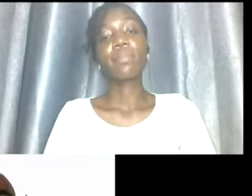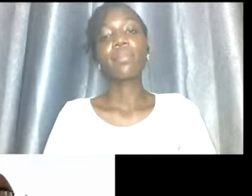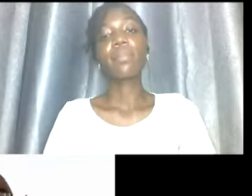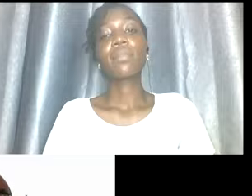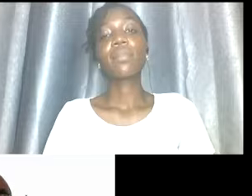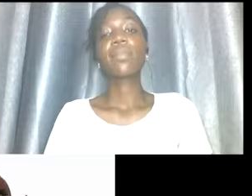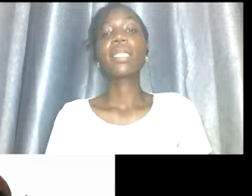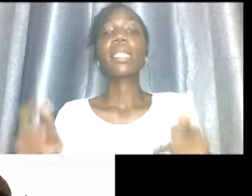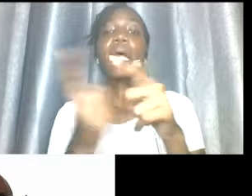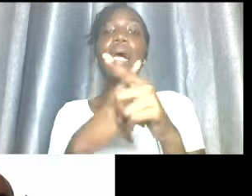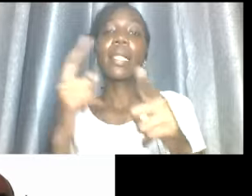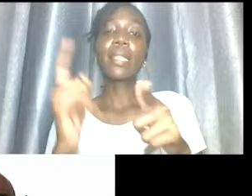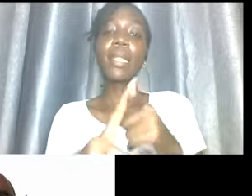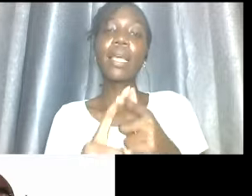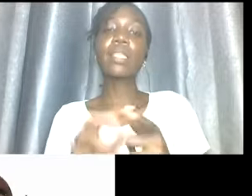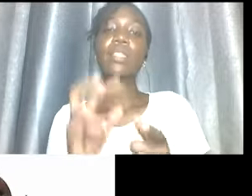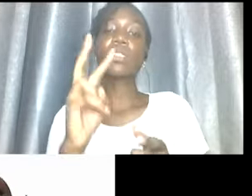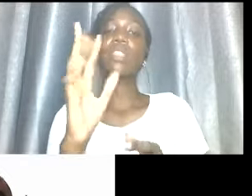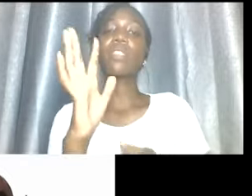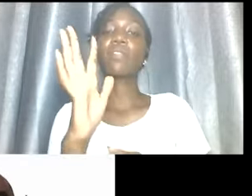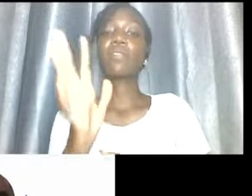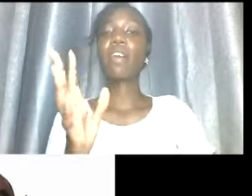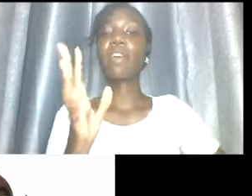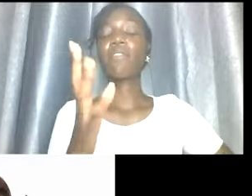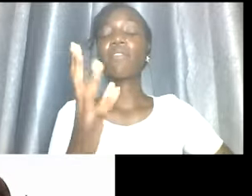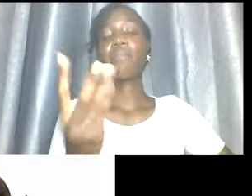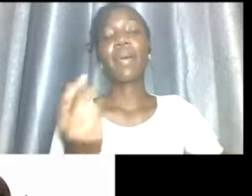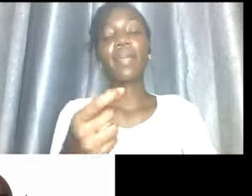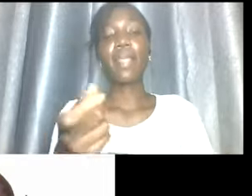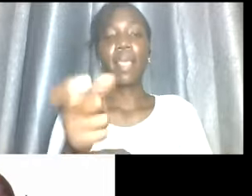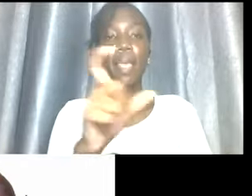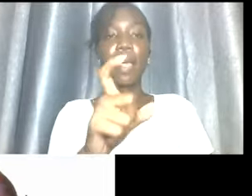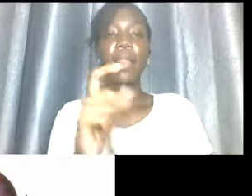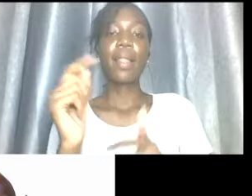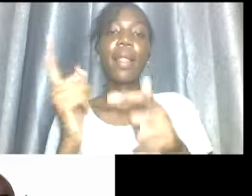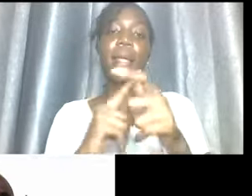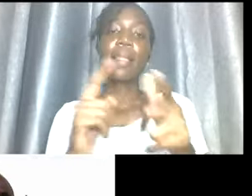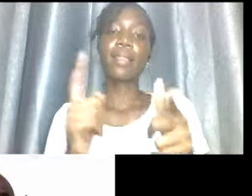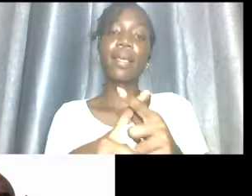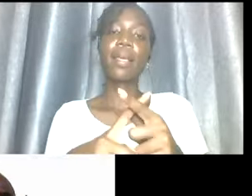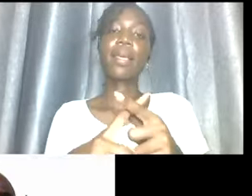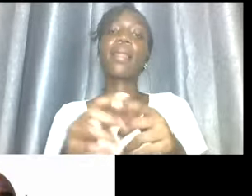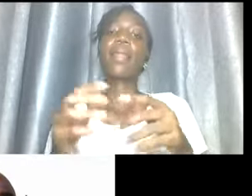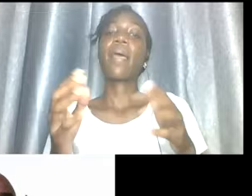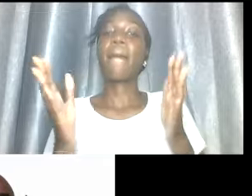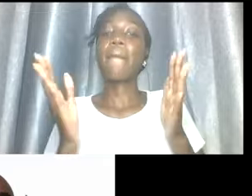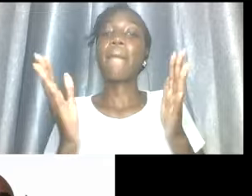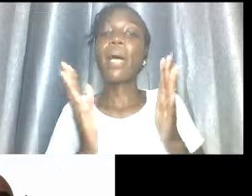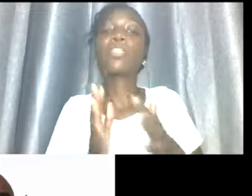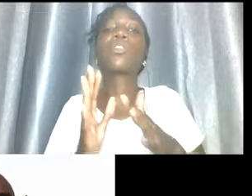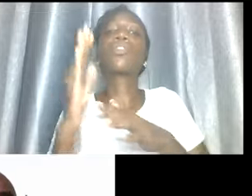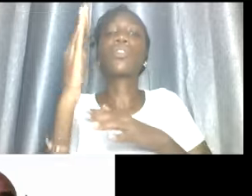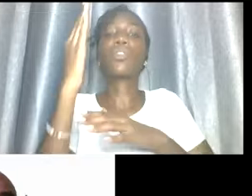cents more on top of that. But that customer got their product. That customer got introduced to me and the level of